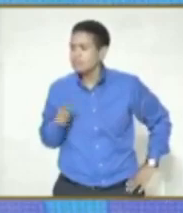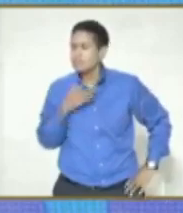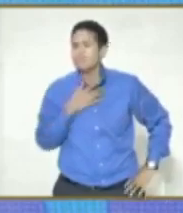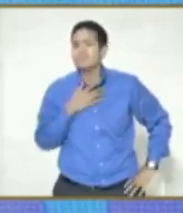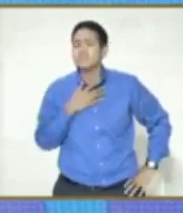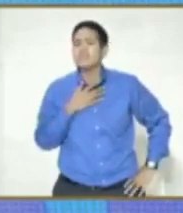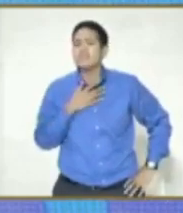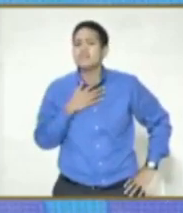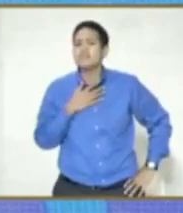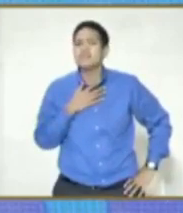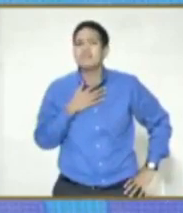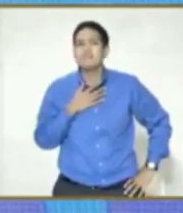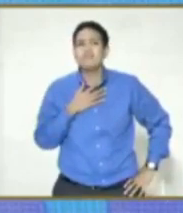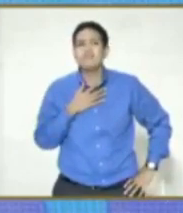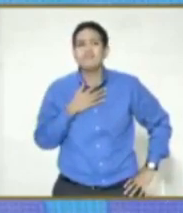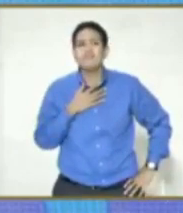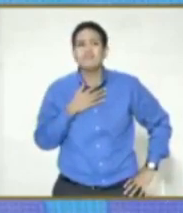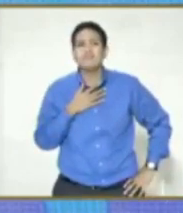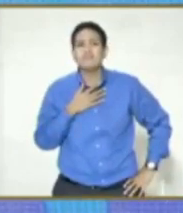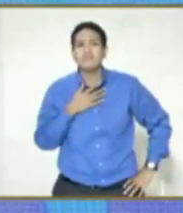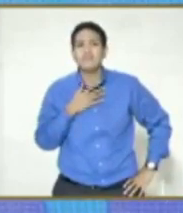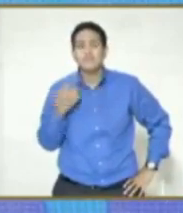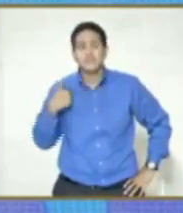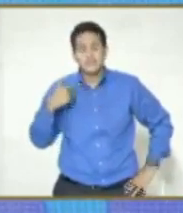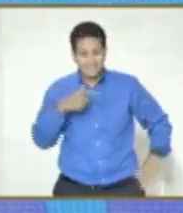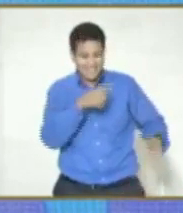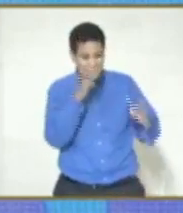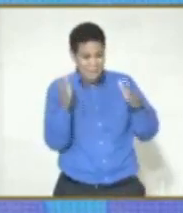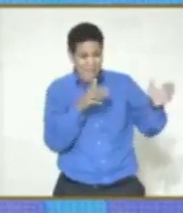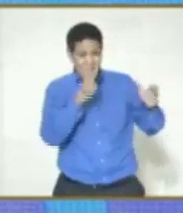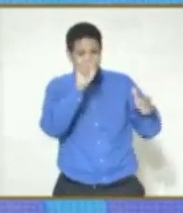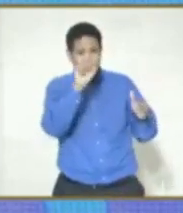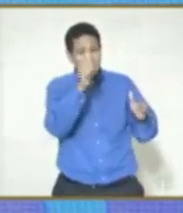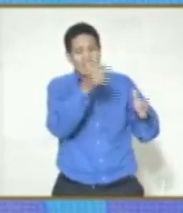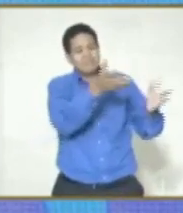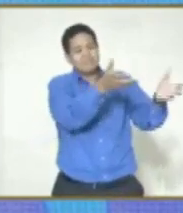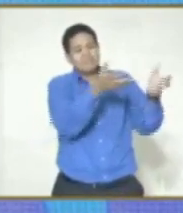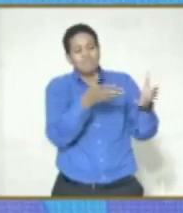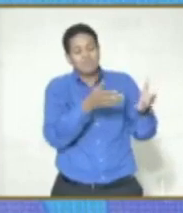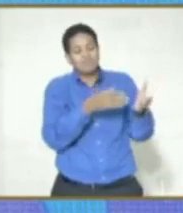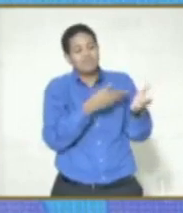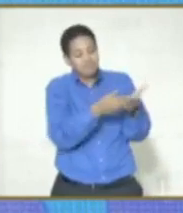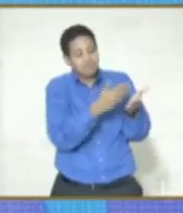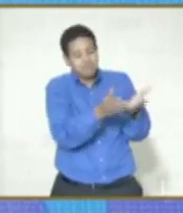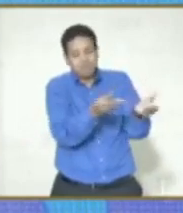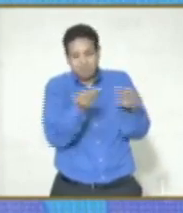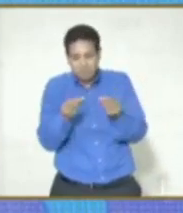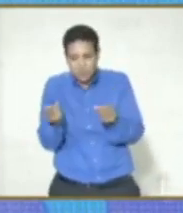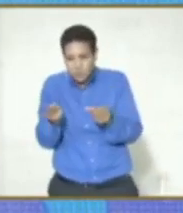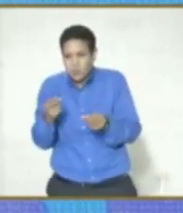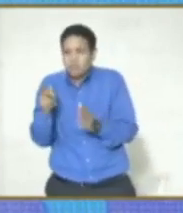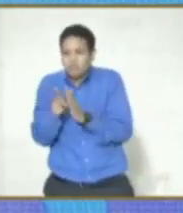we took back the initiative to start the construction.